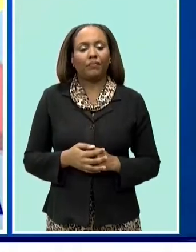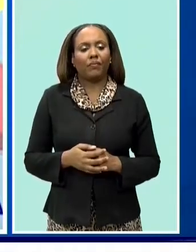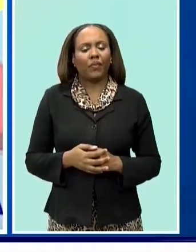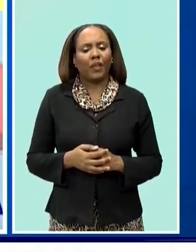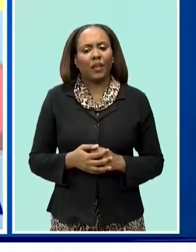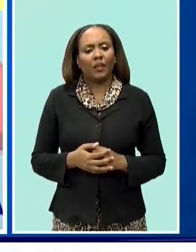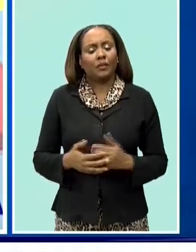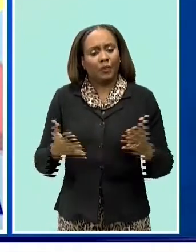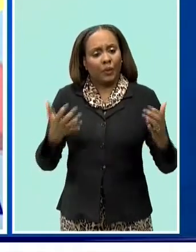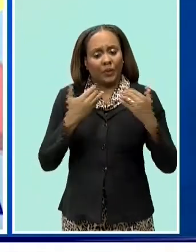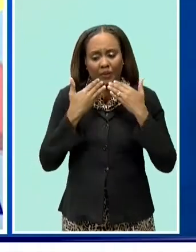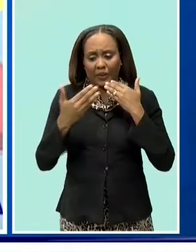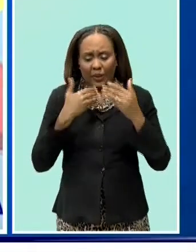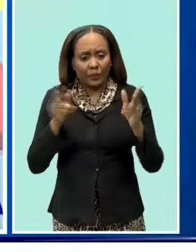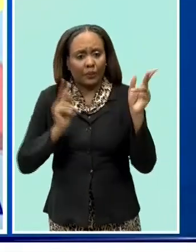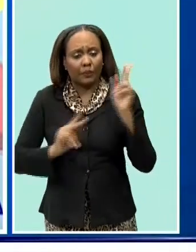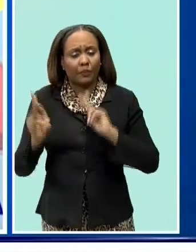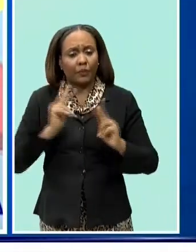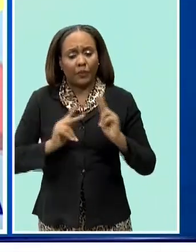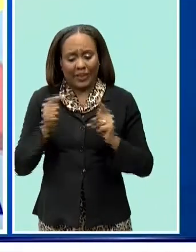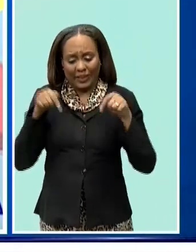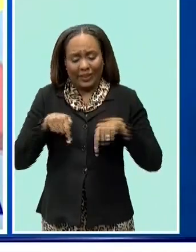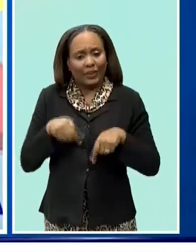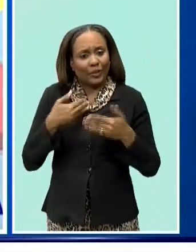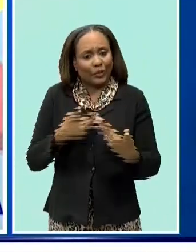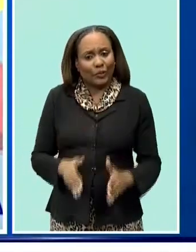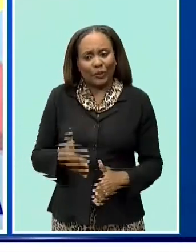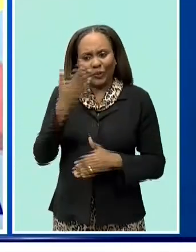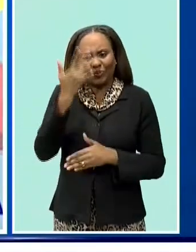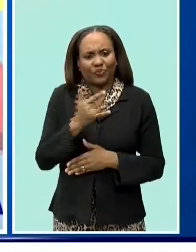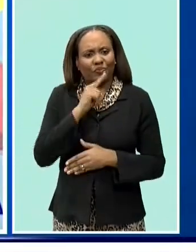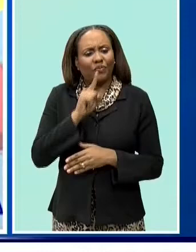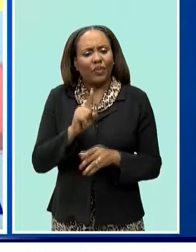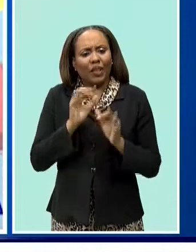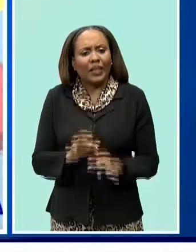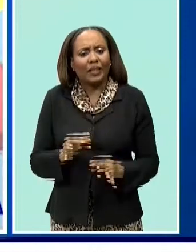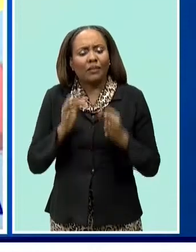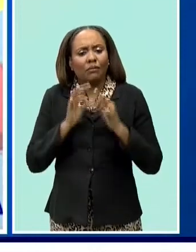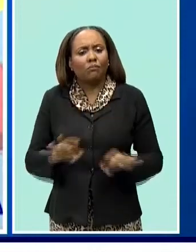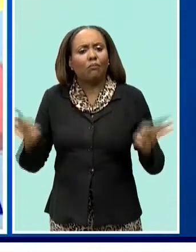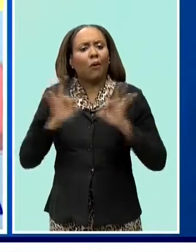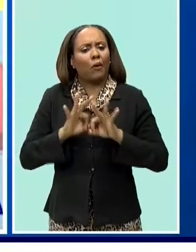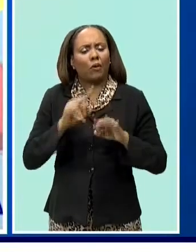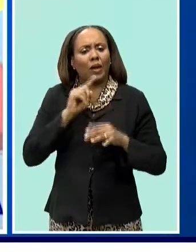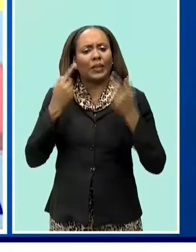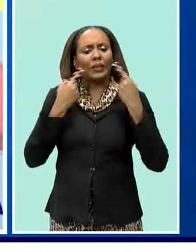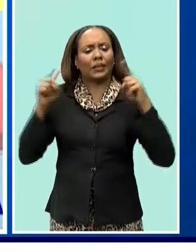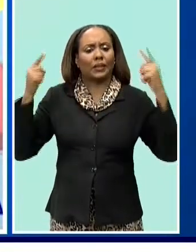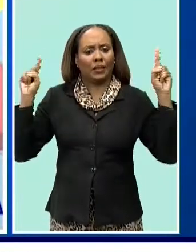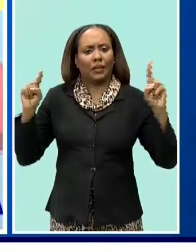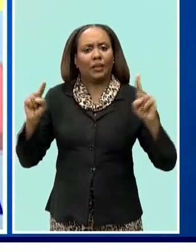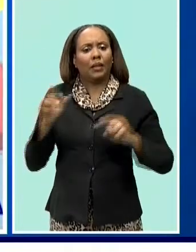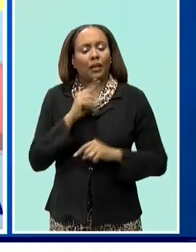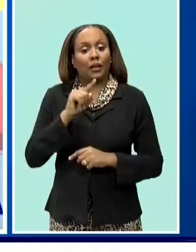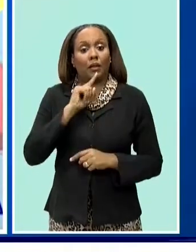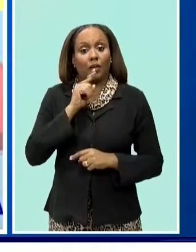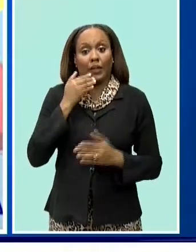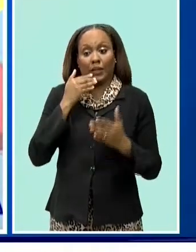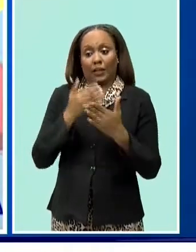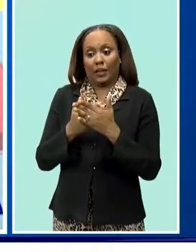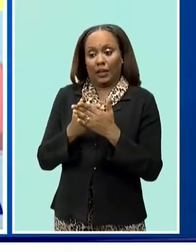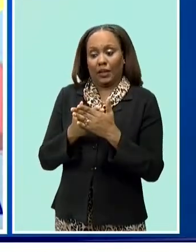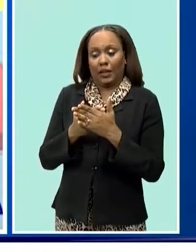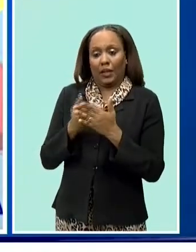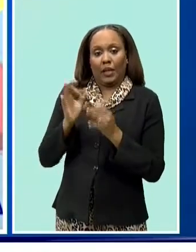room, was a success. The cooperation between PTB, CrossQ, and Indocal was a central and